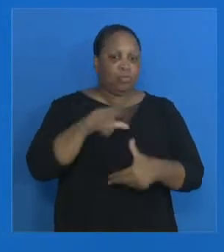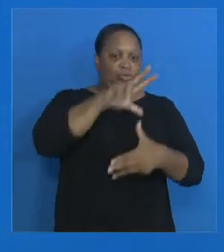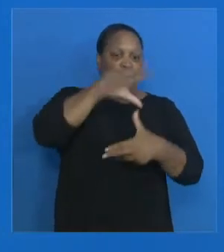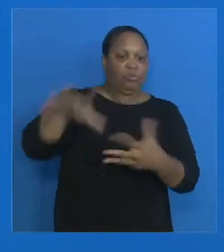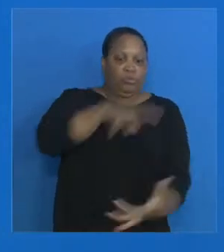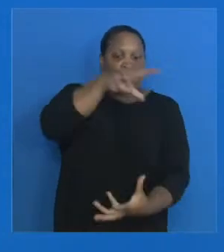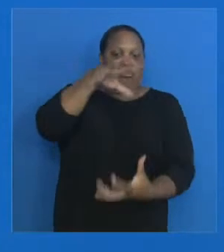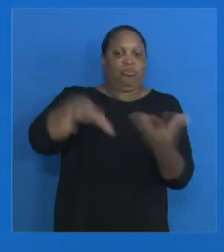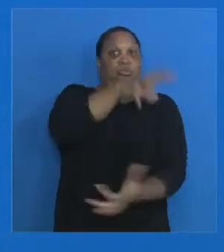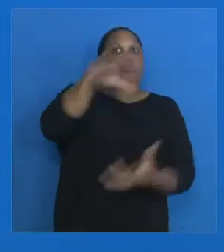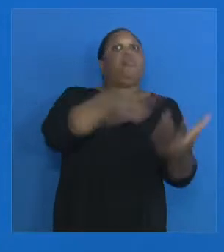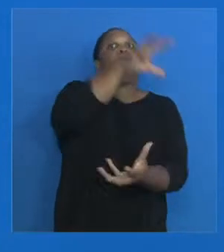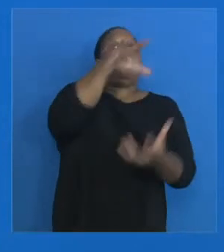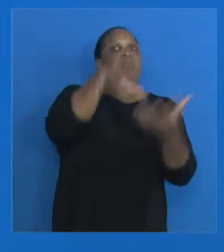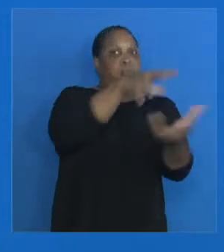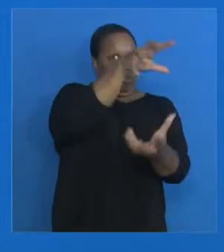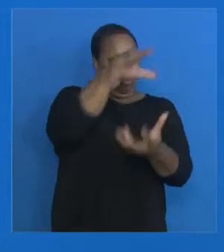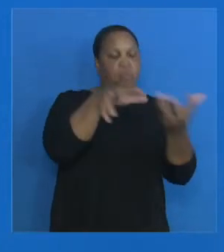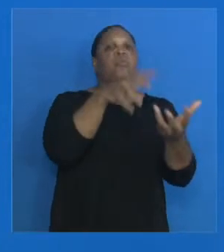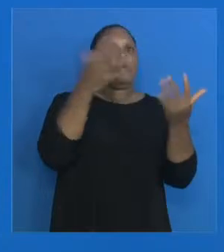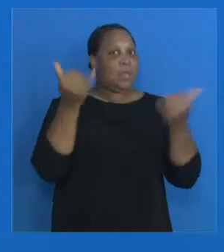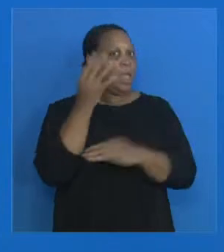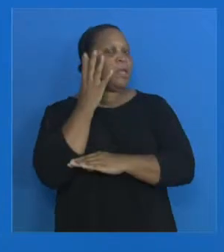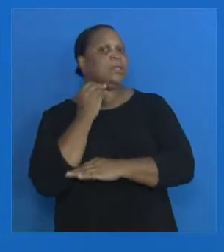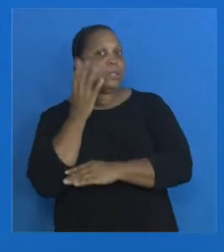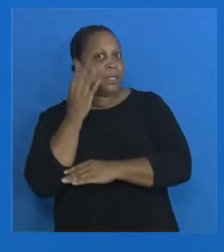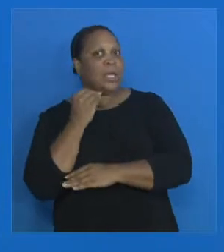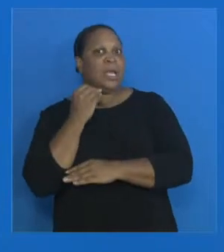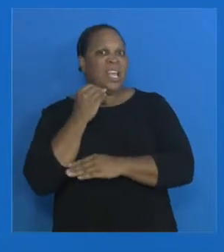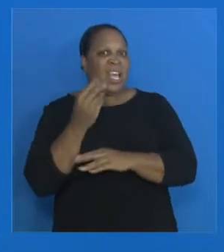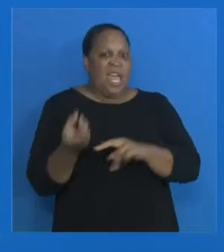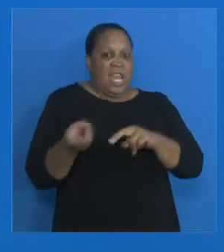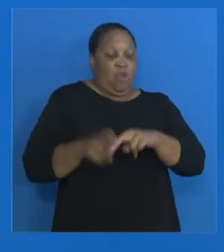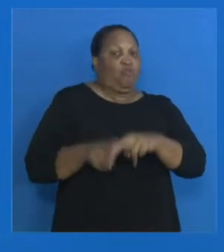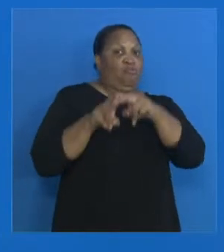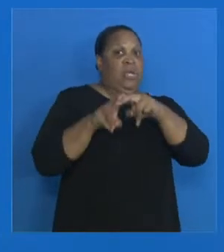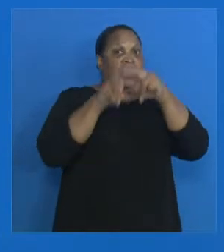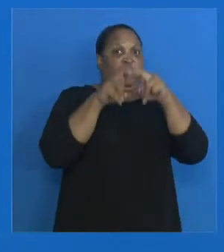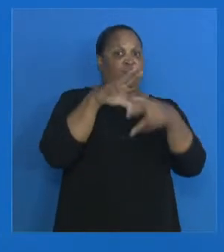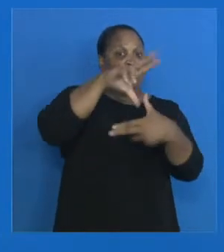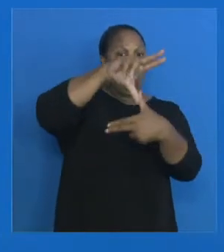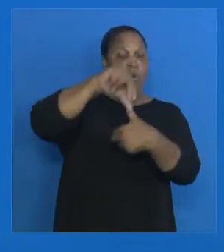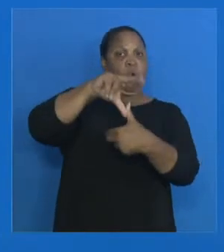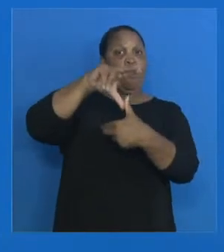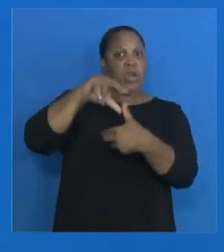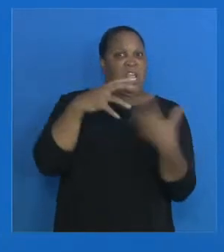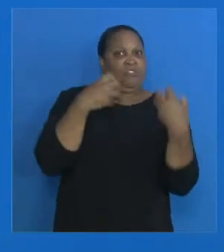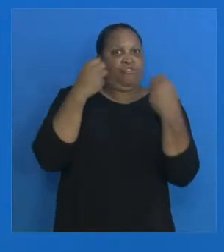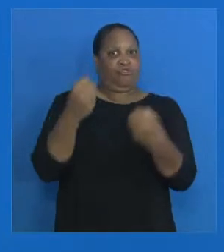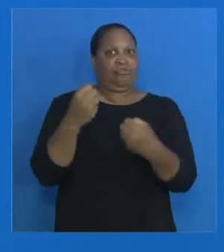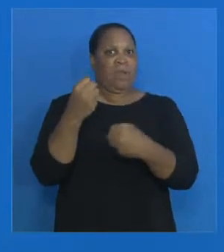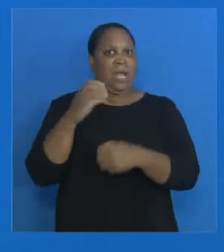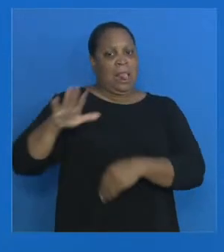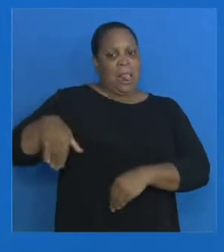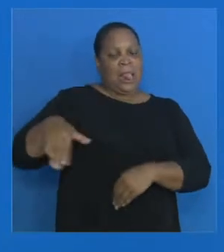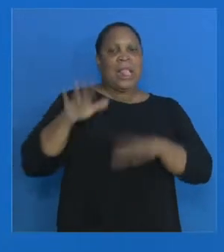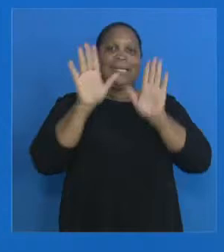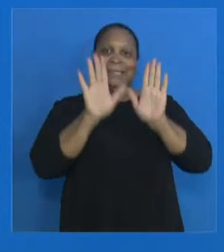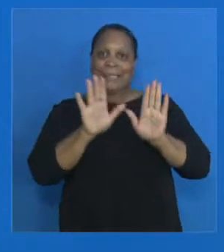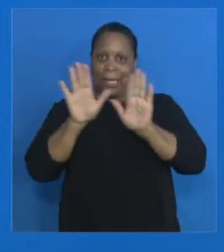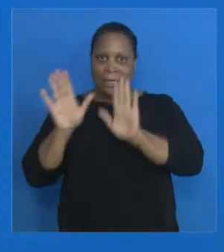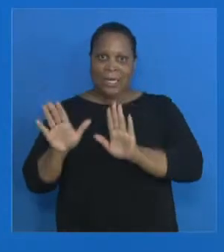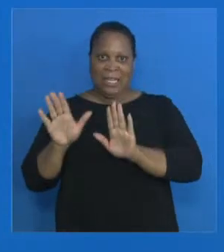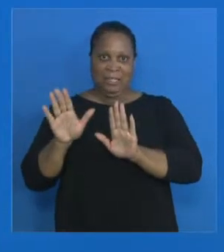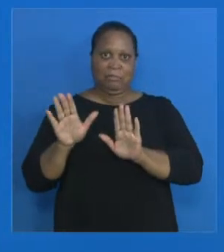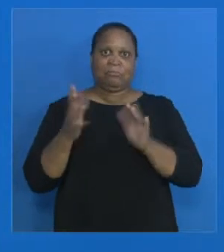of the storm, and it is expected to increase to hurricane strength by late Sunday. In light